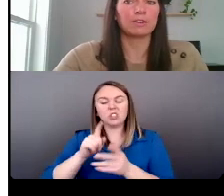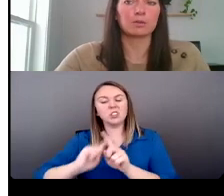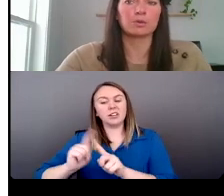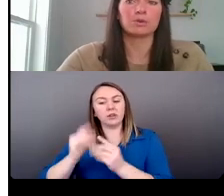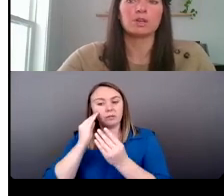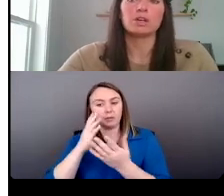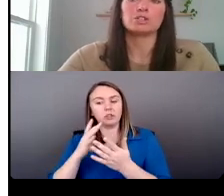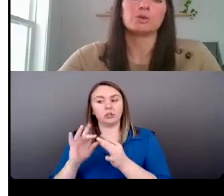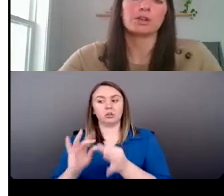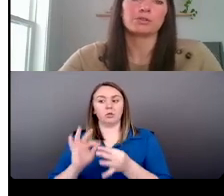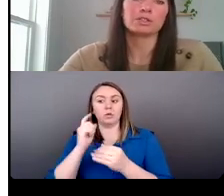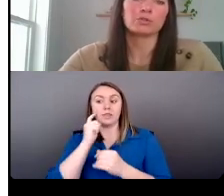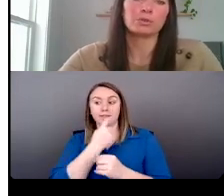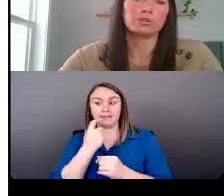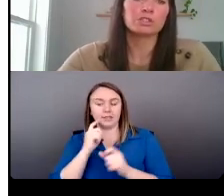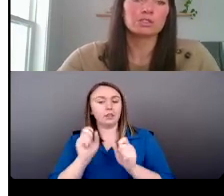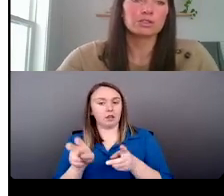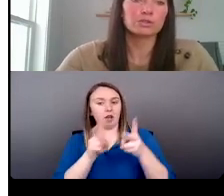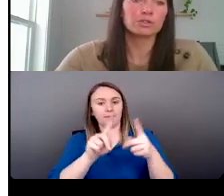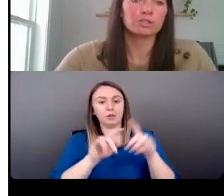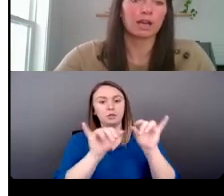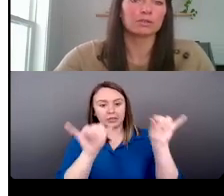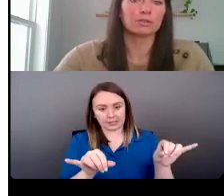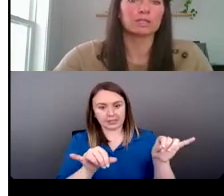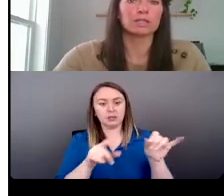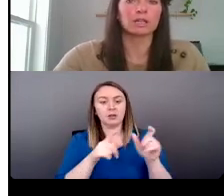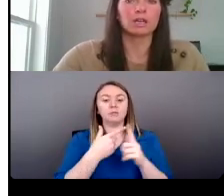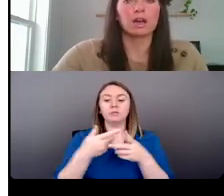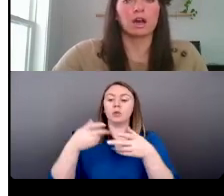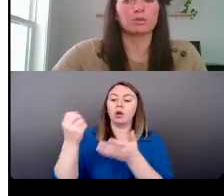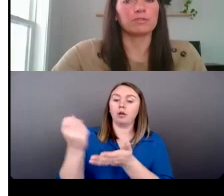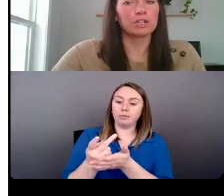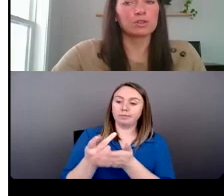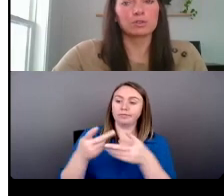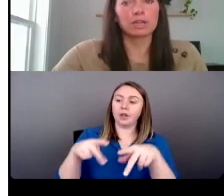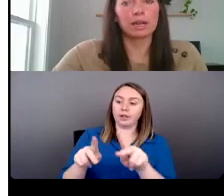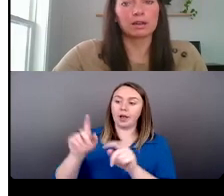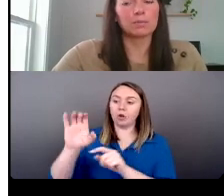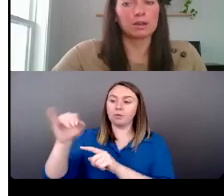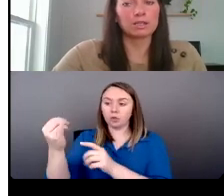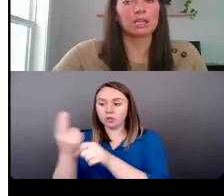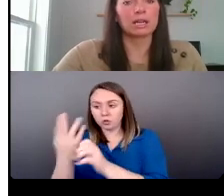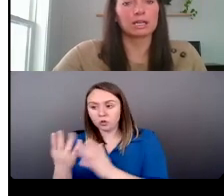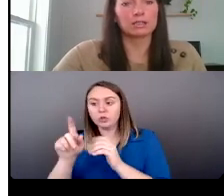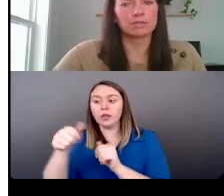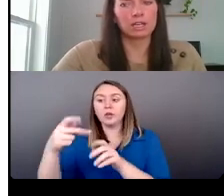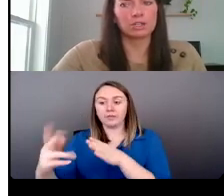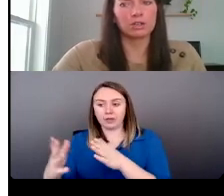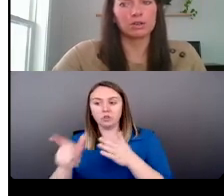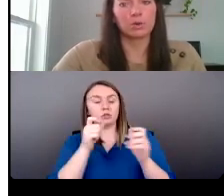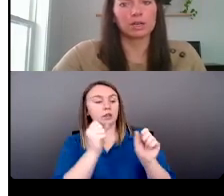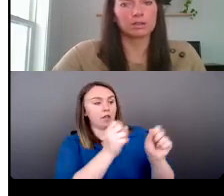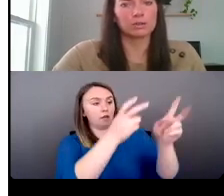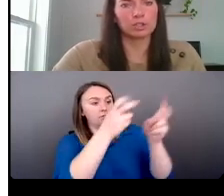be available to authorized criminal justice users and forensic professionals for comparison and